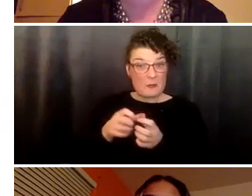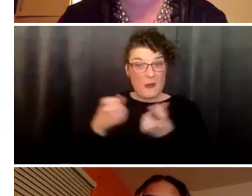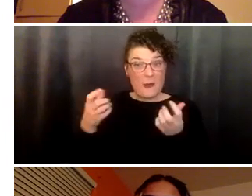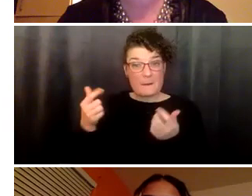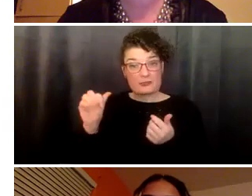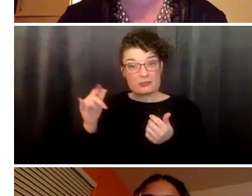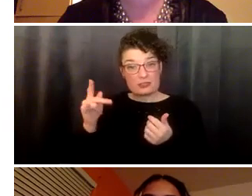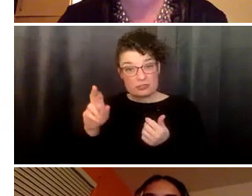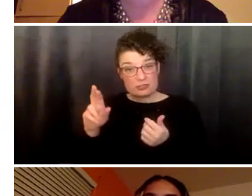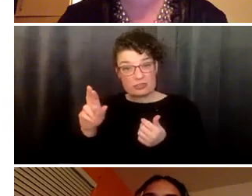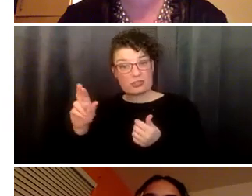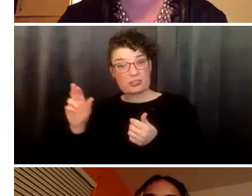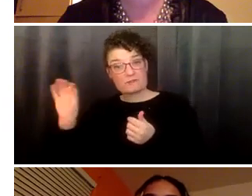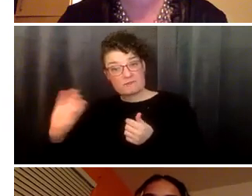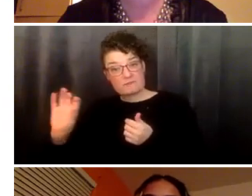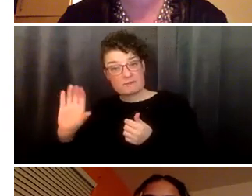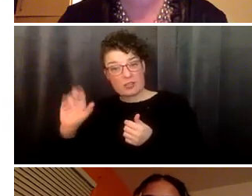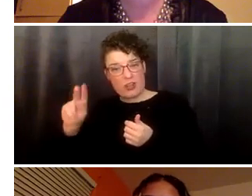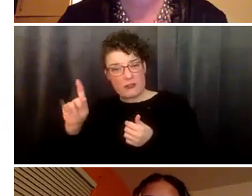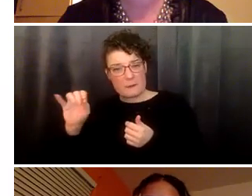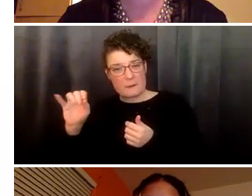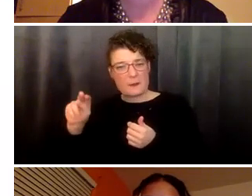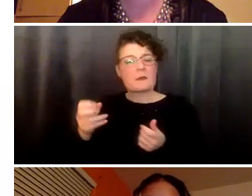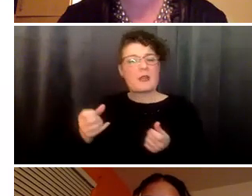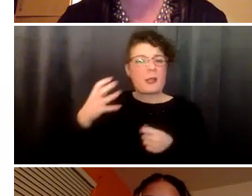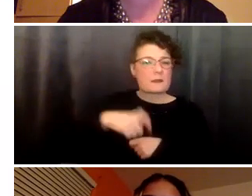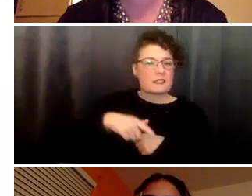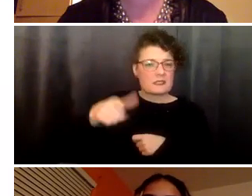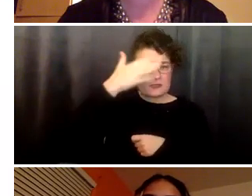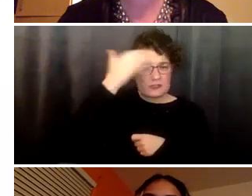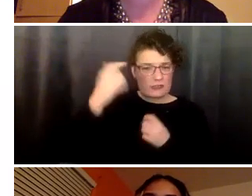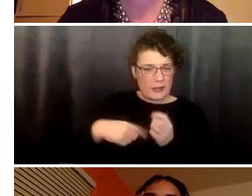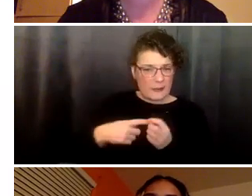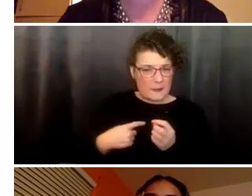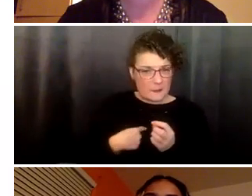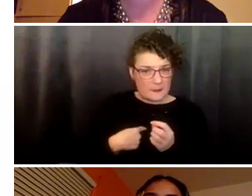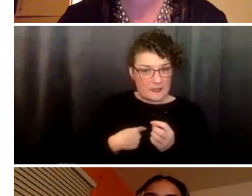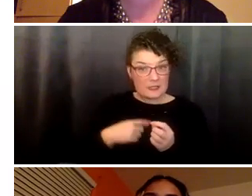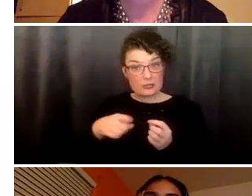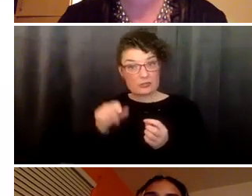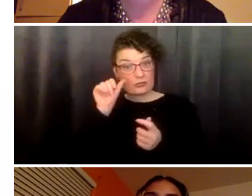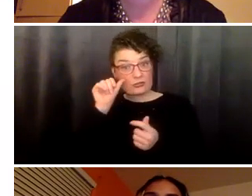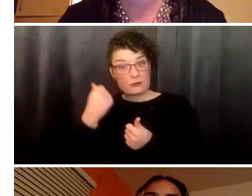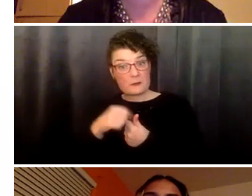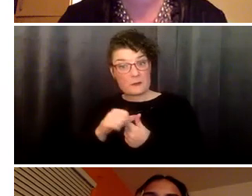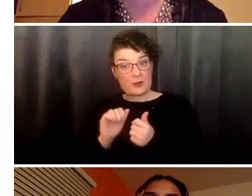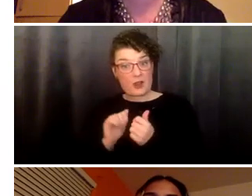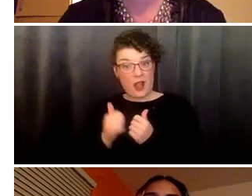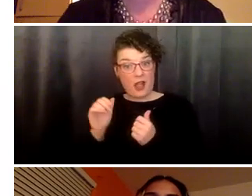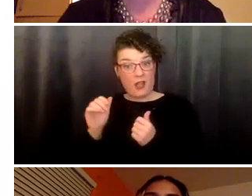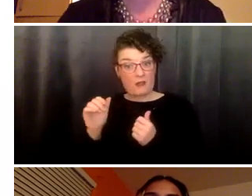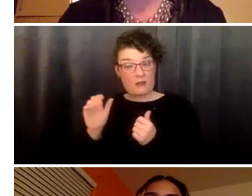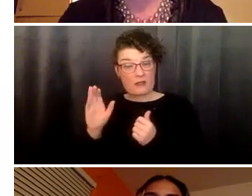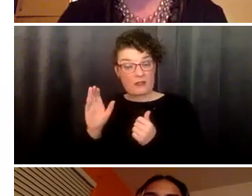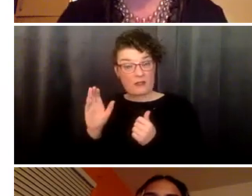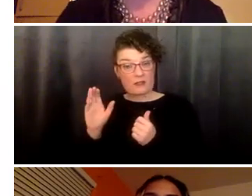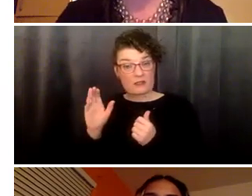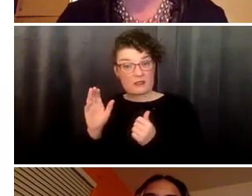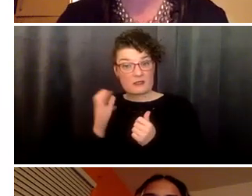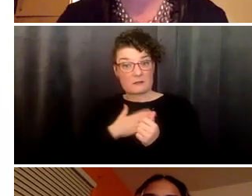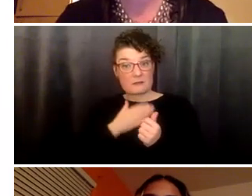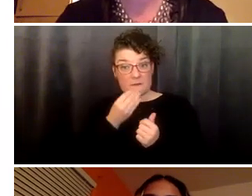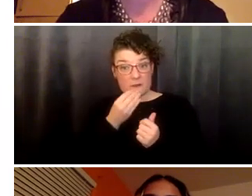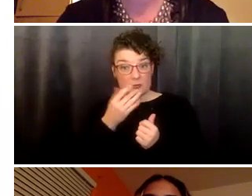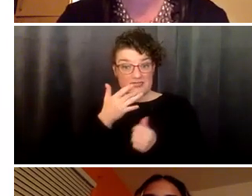cardamom? How many times did you forget about me? Do you remember how classic miles taste in a foreign country, in the biting foreign